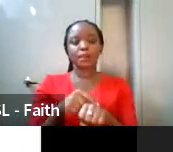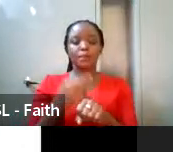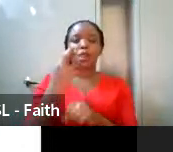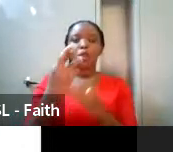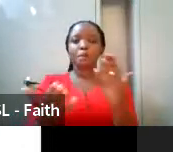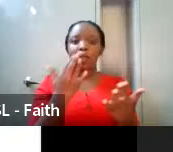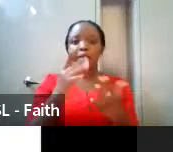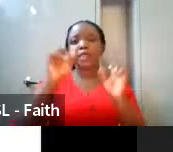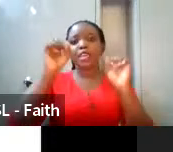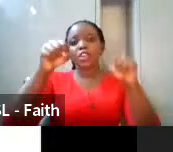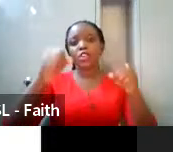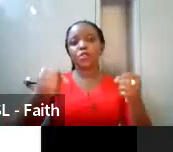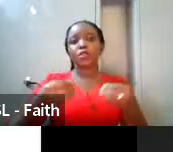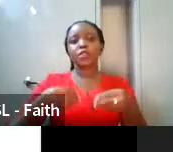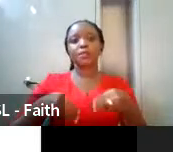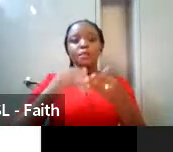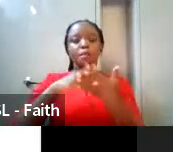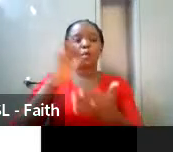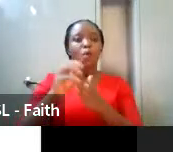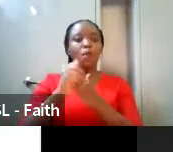Maybe you can give guidance,